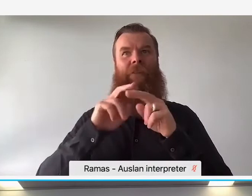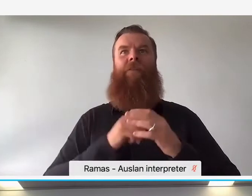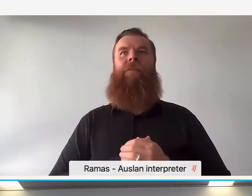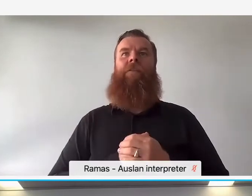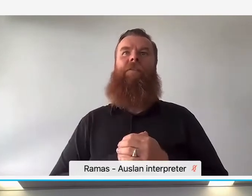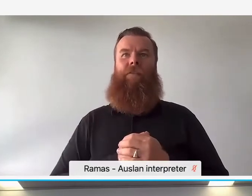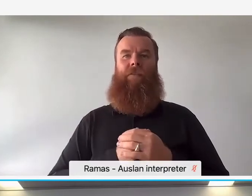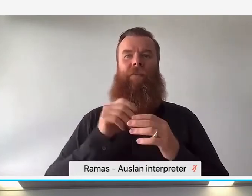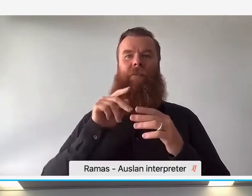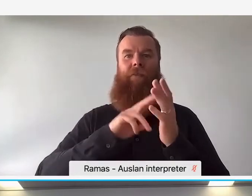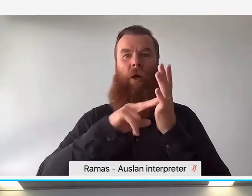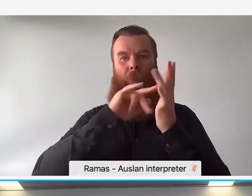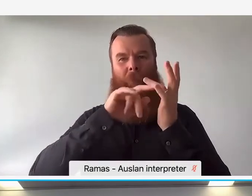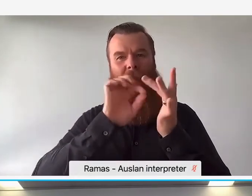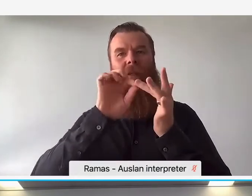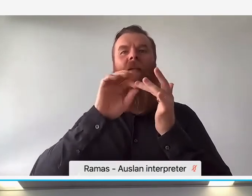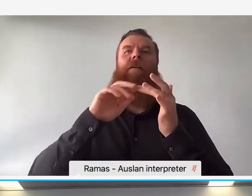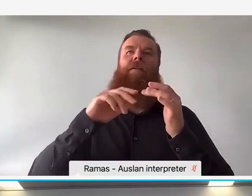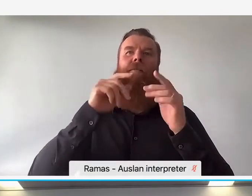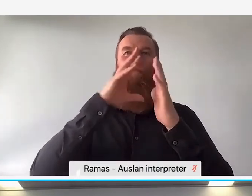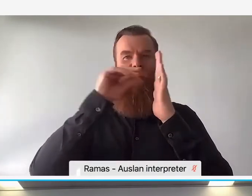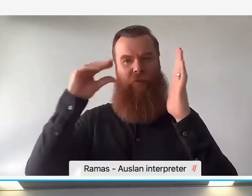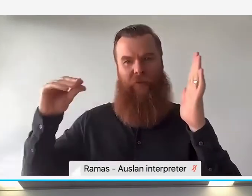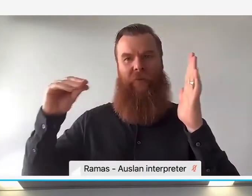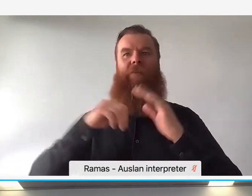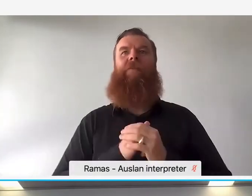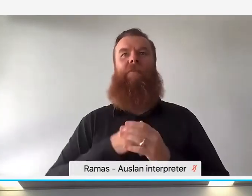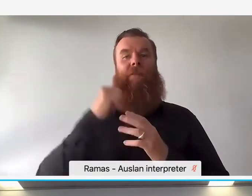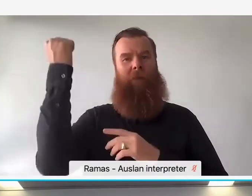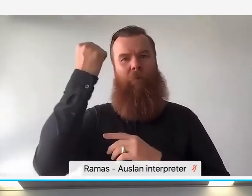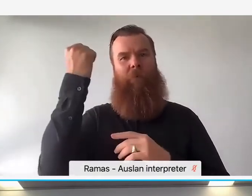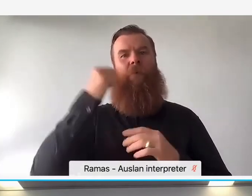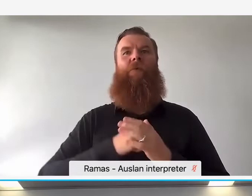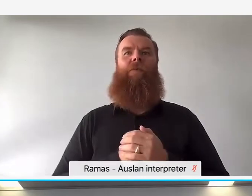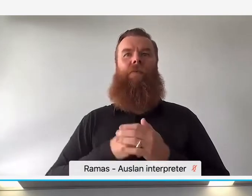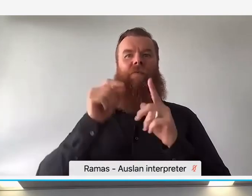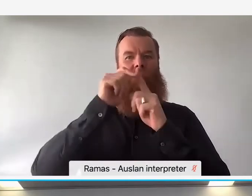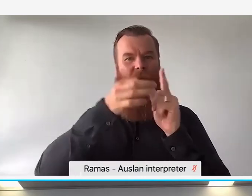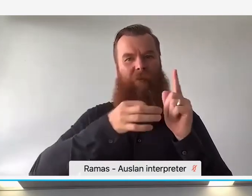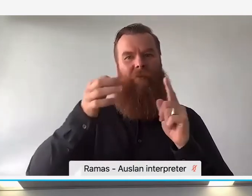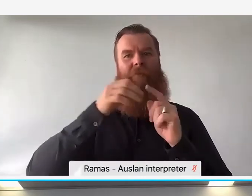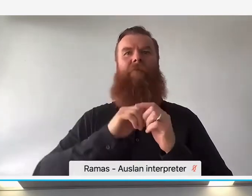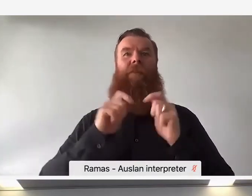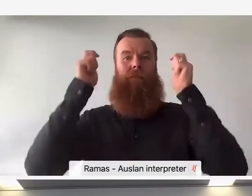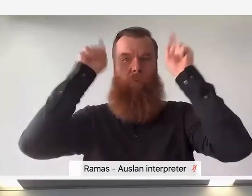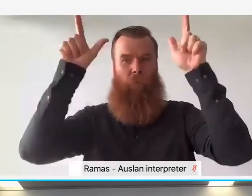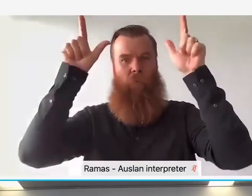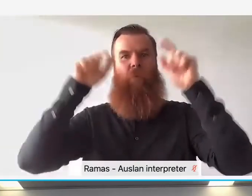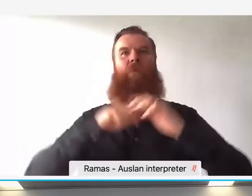Nauru, Papua New Guinea, Samoa, Solomon Islands, Timor-Leste, Tonga,